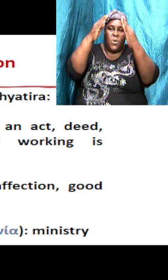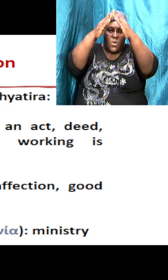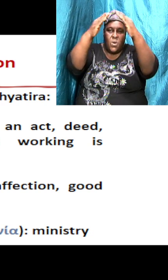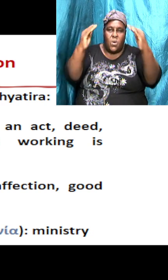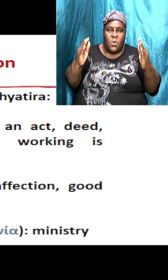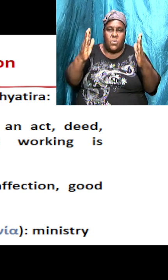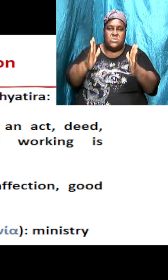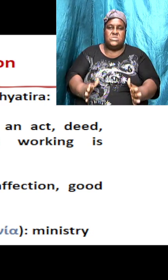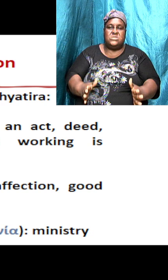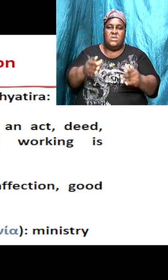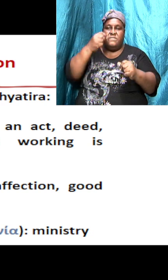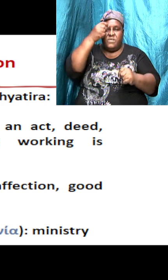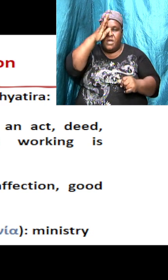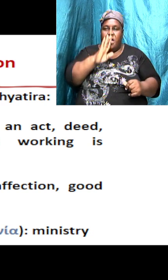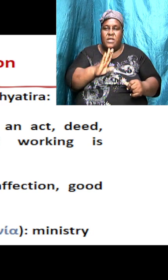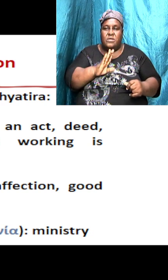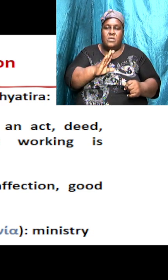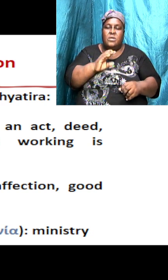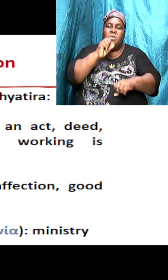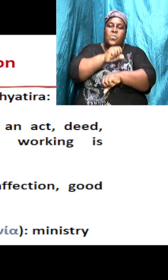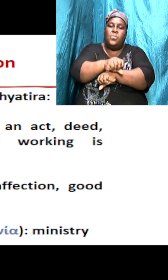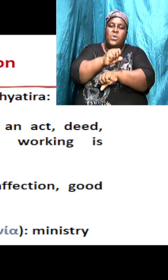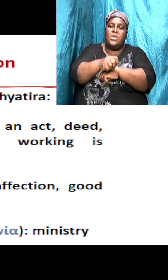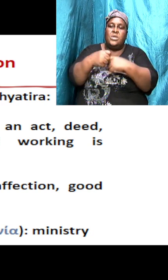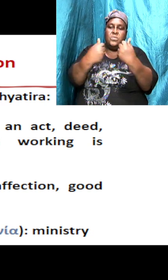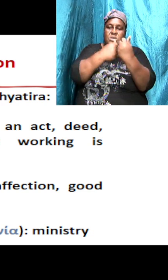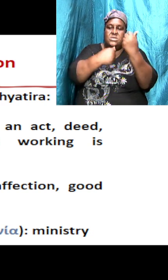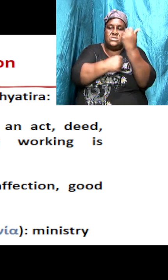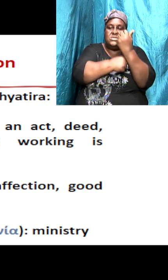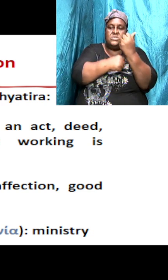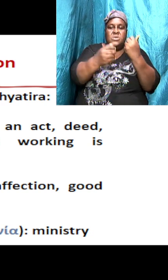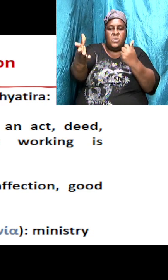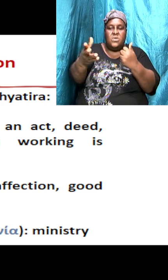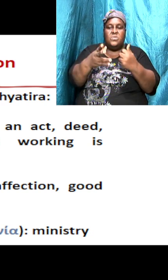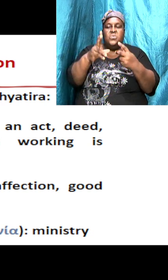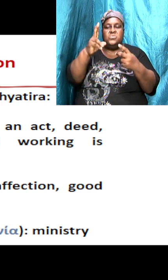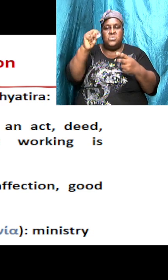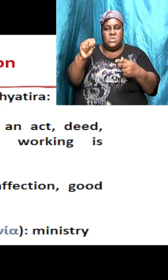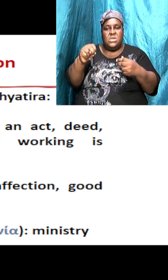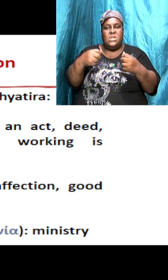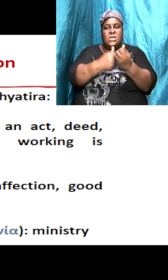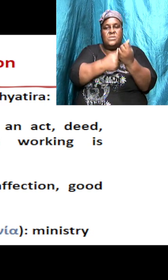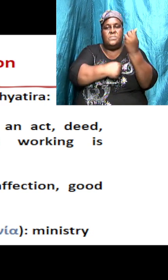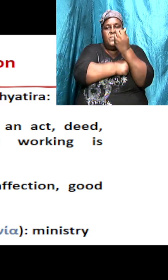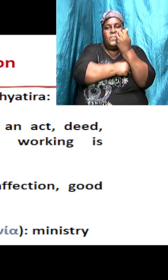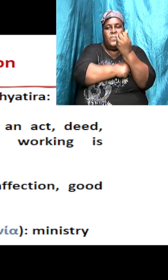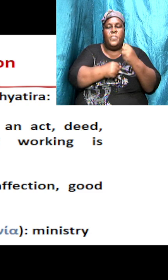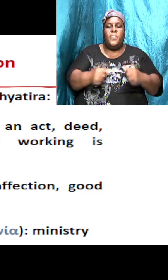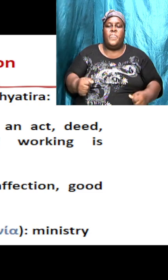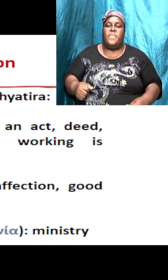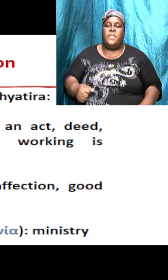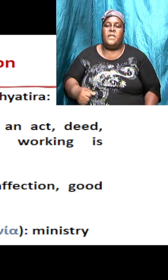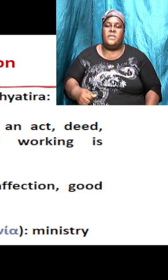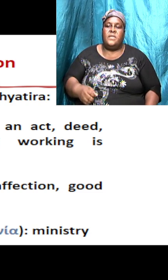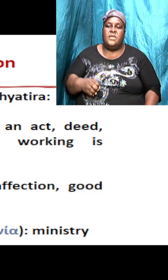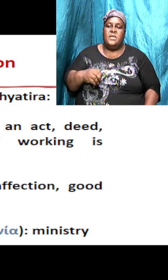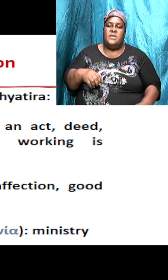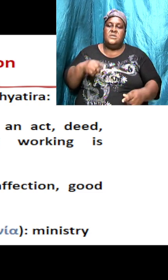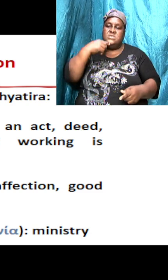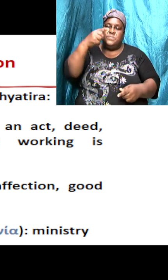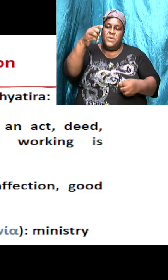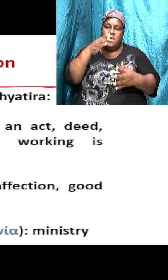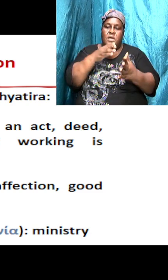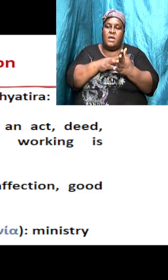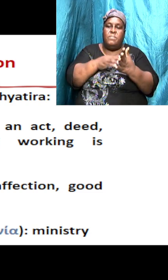to assist those that need assistance. And that general thought of working is being emphasized here. So when he